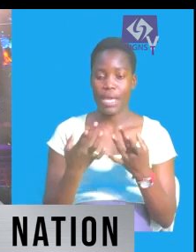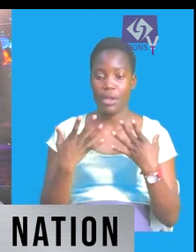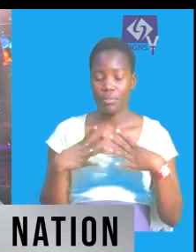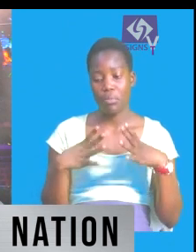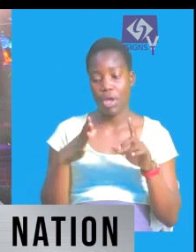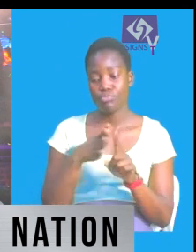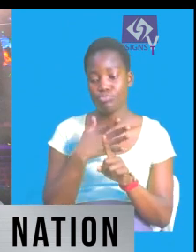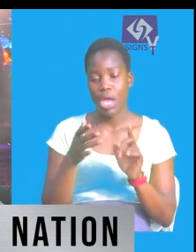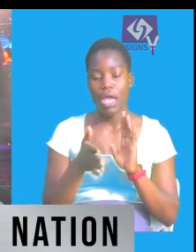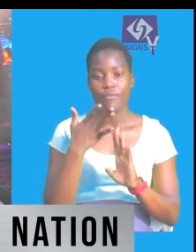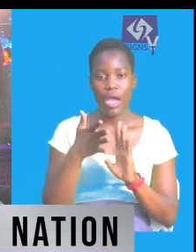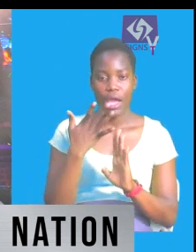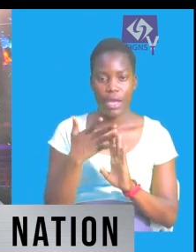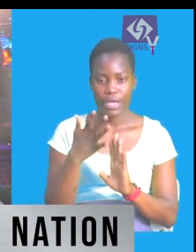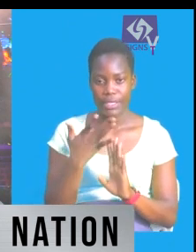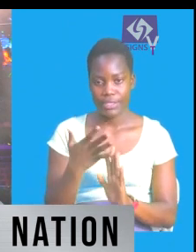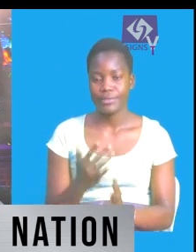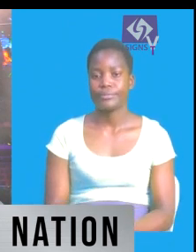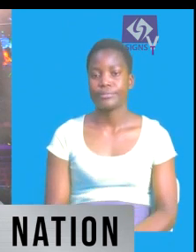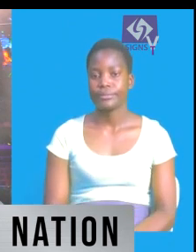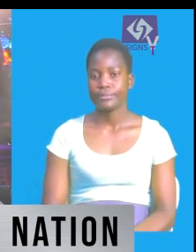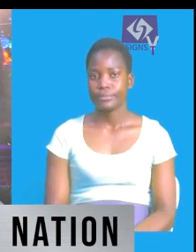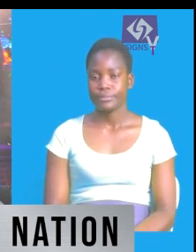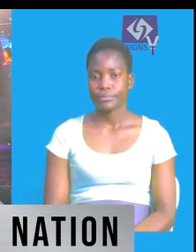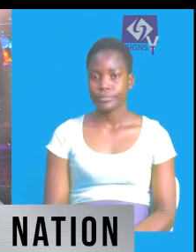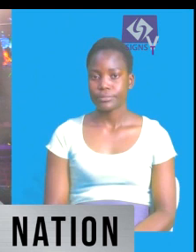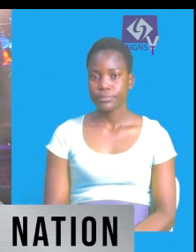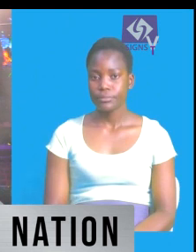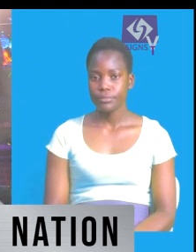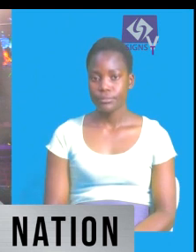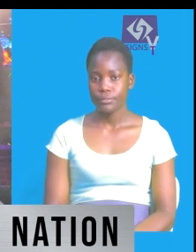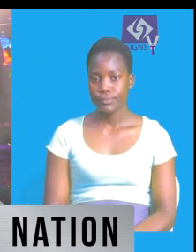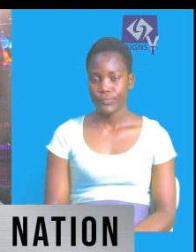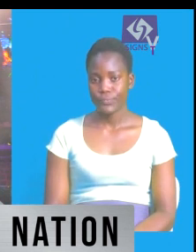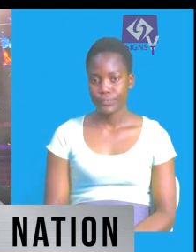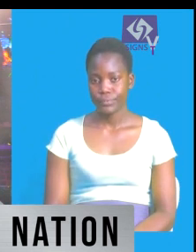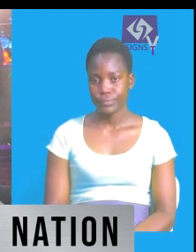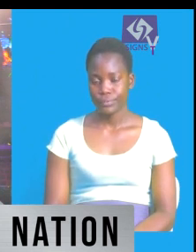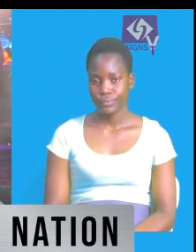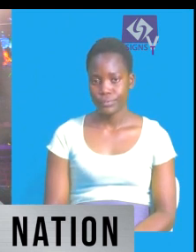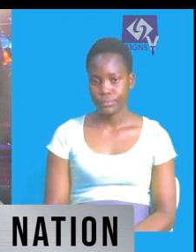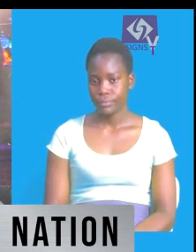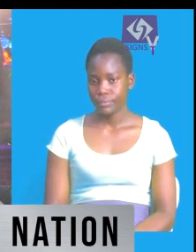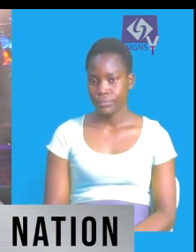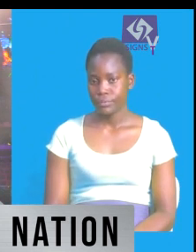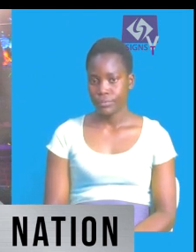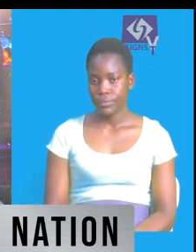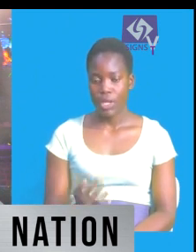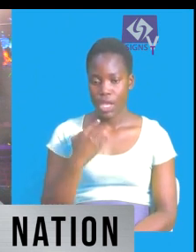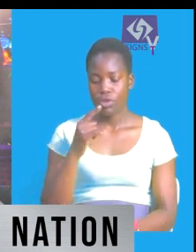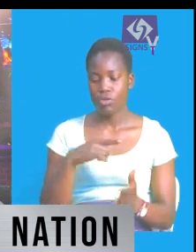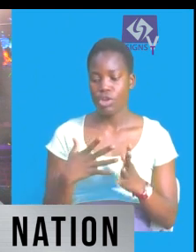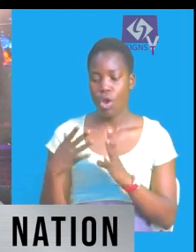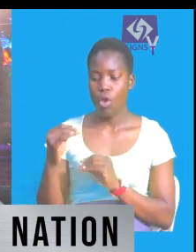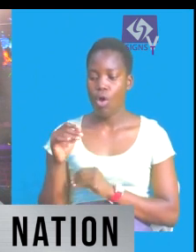There was a smoke, what do I call it? Smoke screen. There was a smoke screen where we are being told go this way,